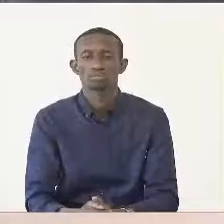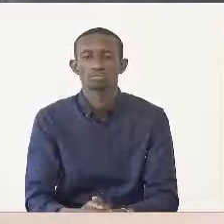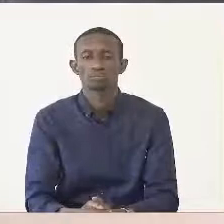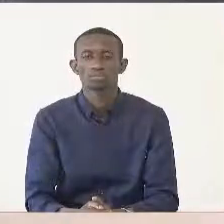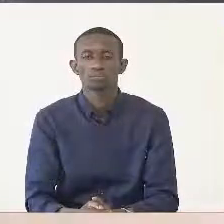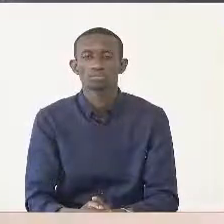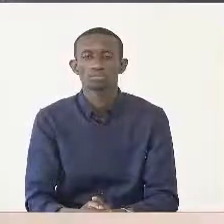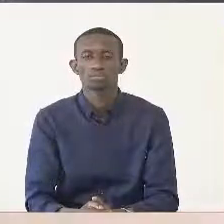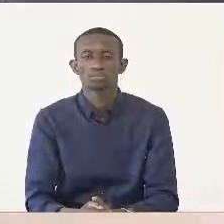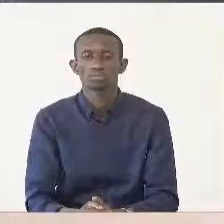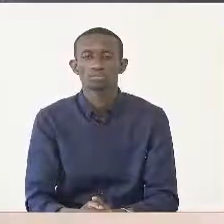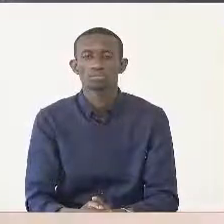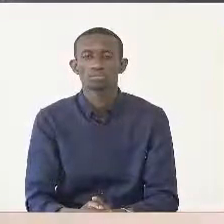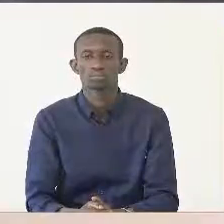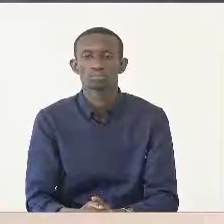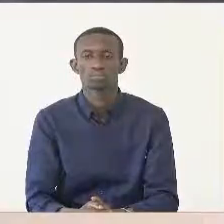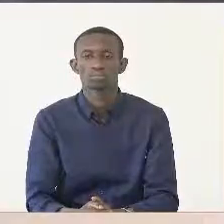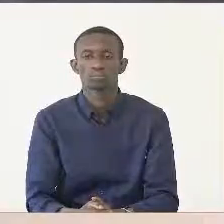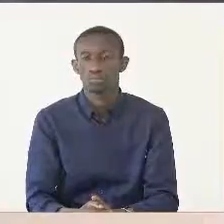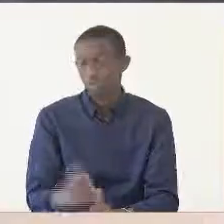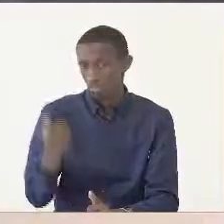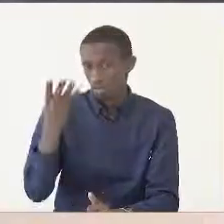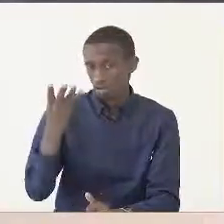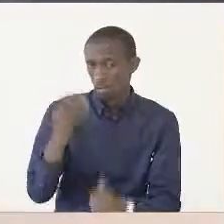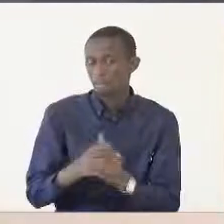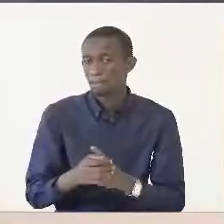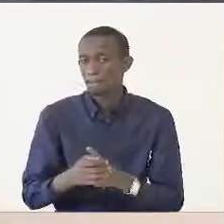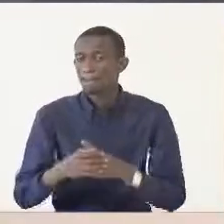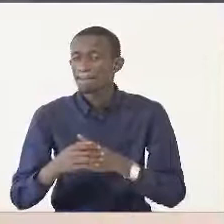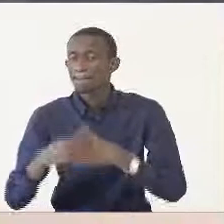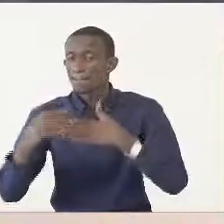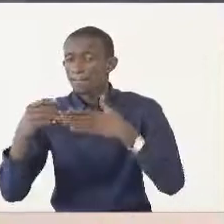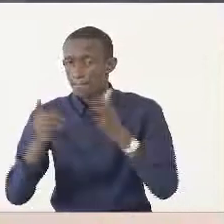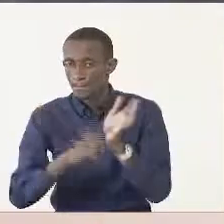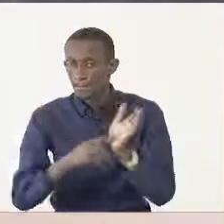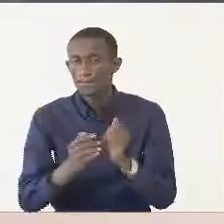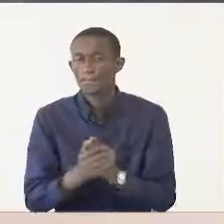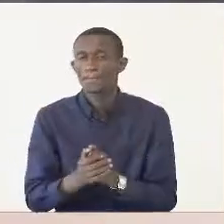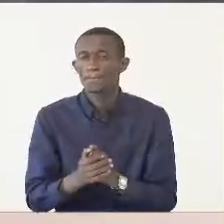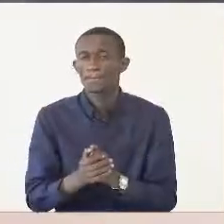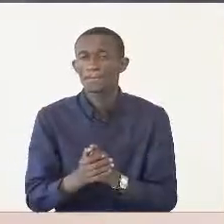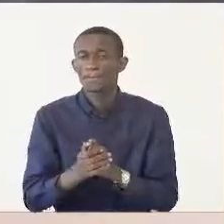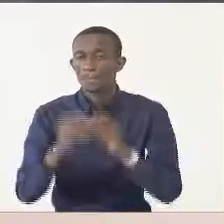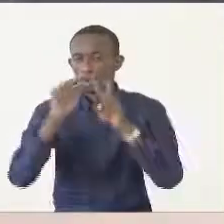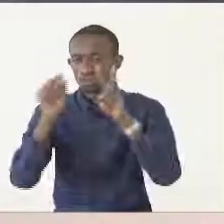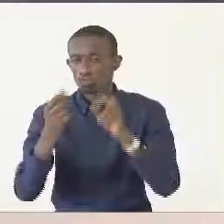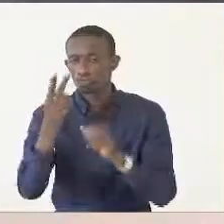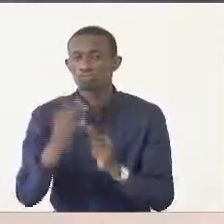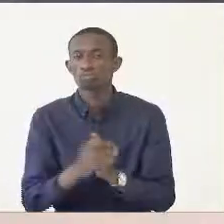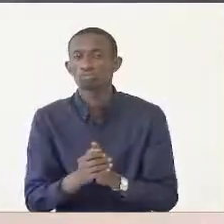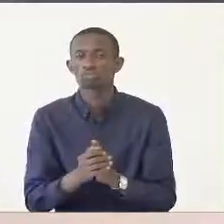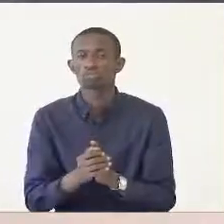errors. Here we have 4 minus square root of 2. And what do we